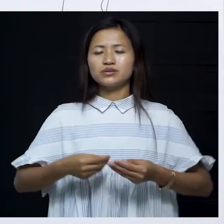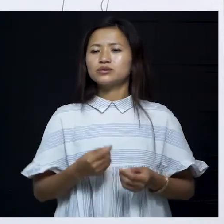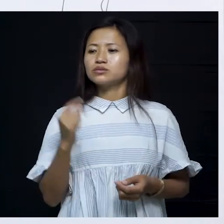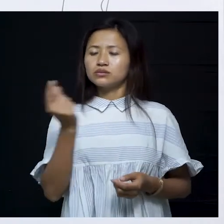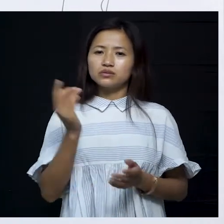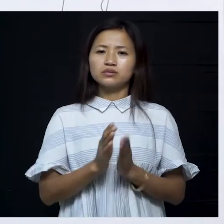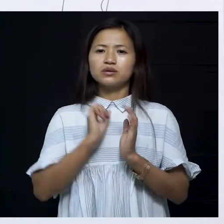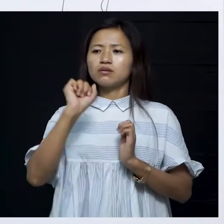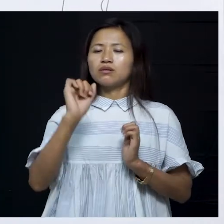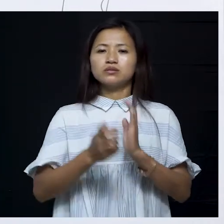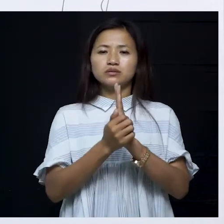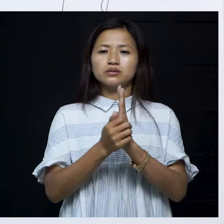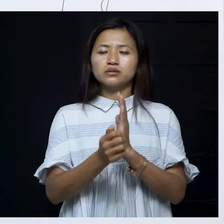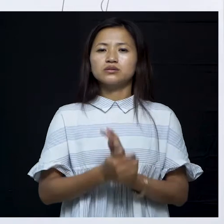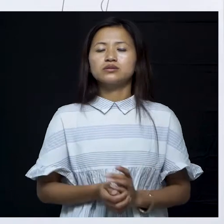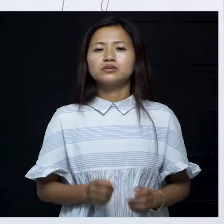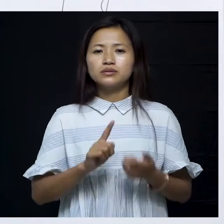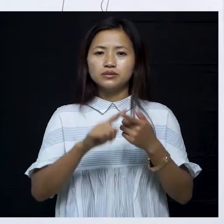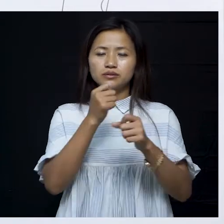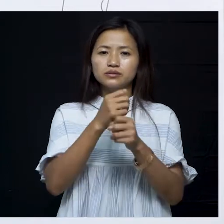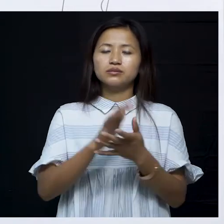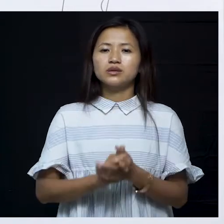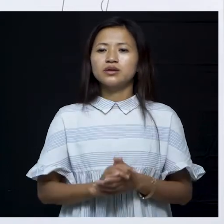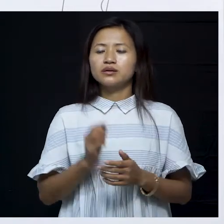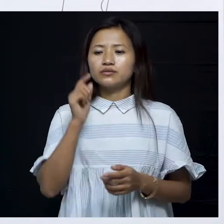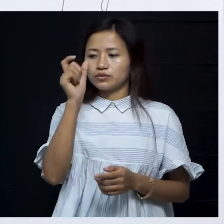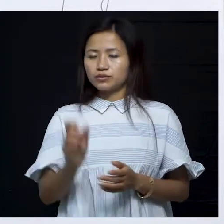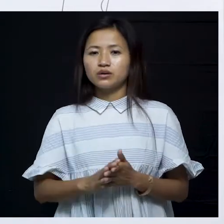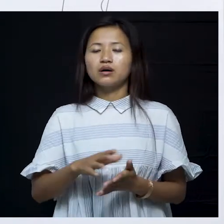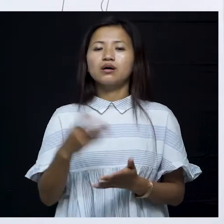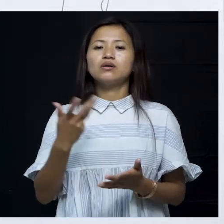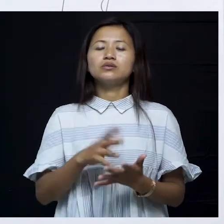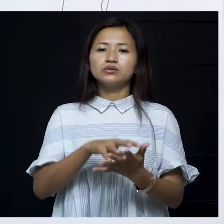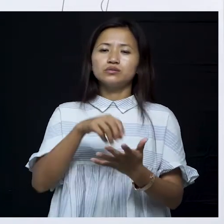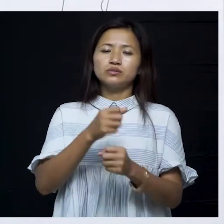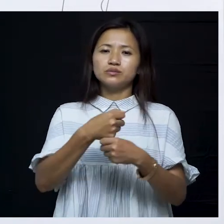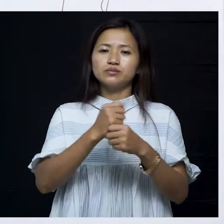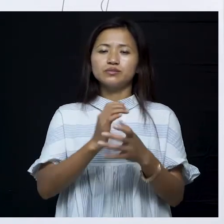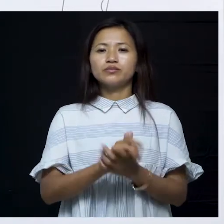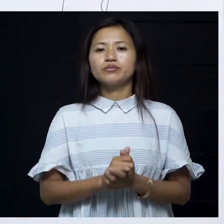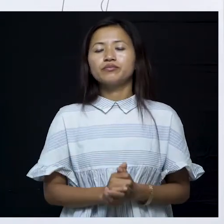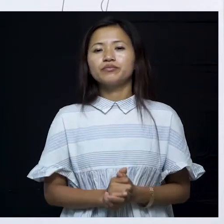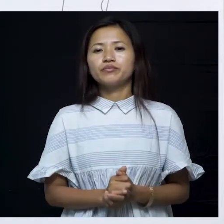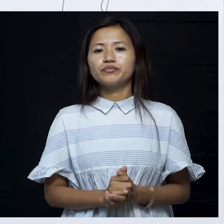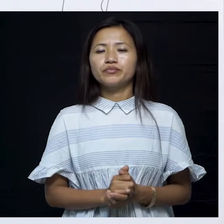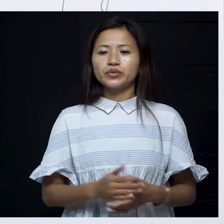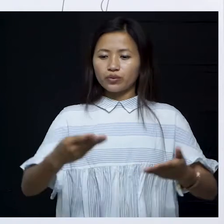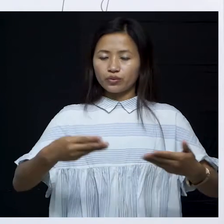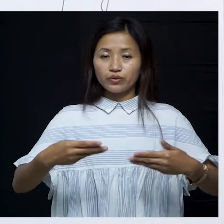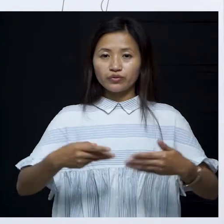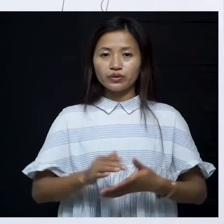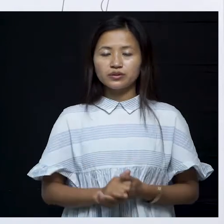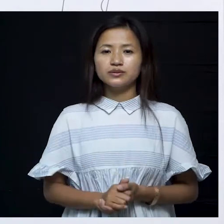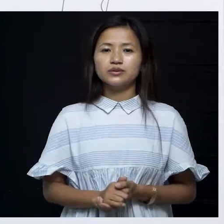skills. Say, for example, if the person have learned how to make, how to do weaving,